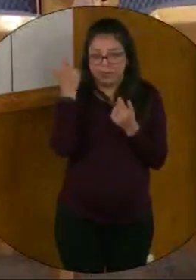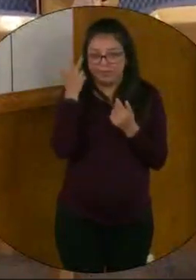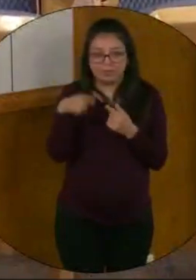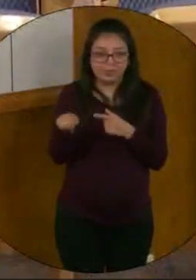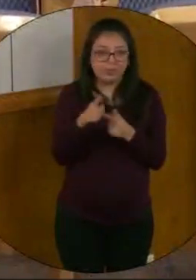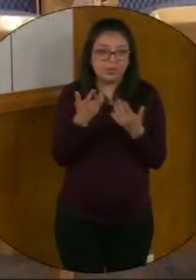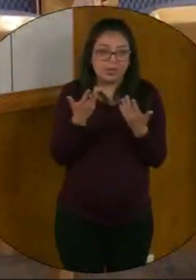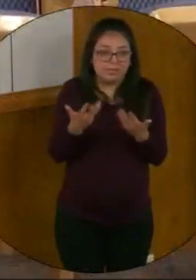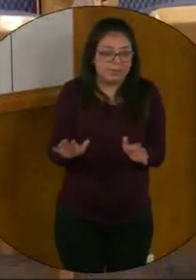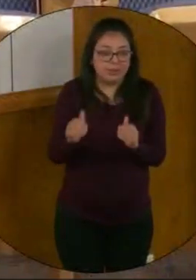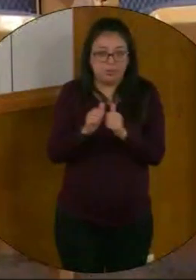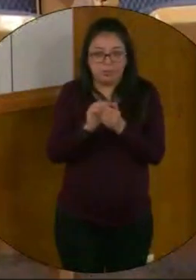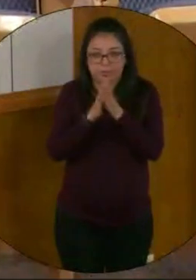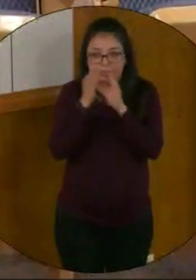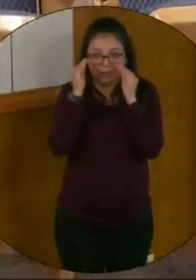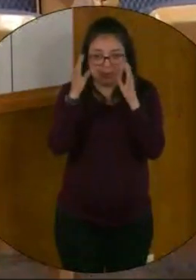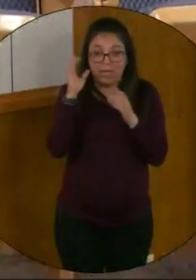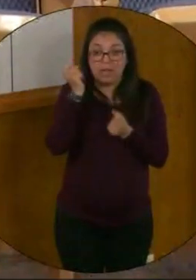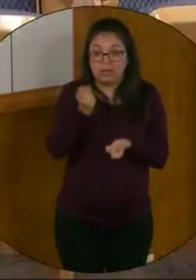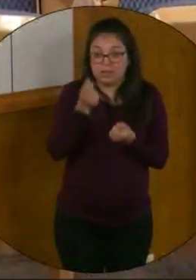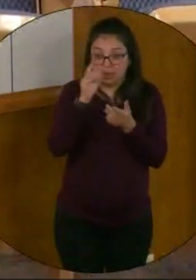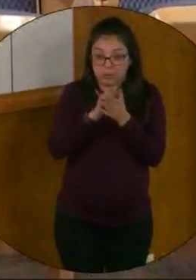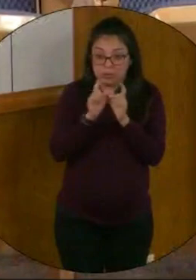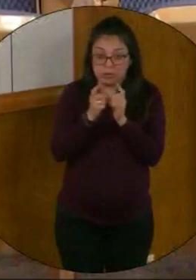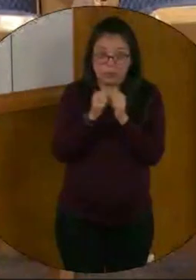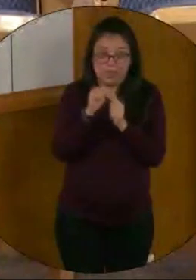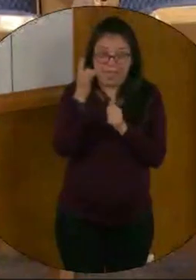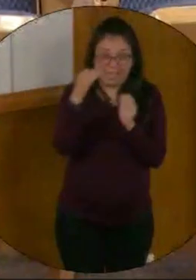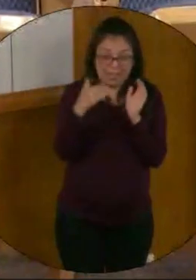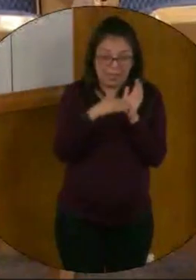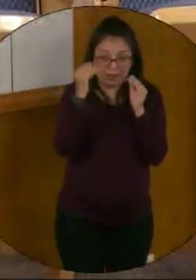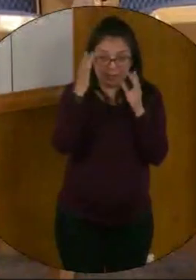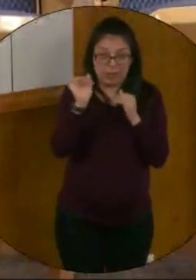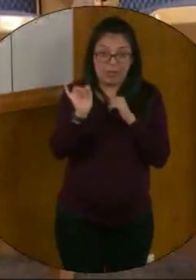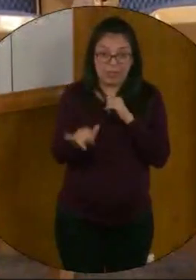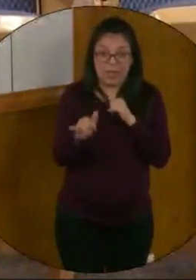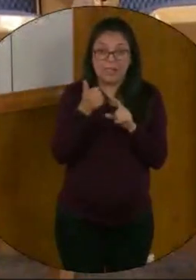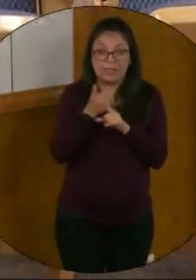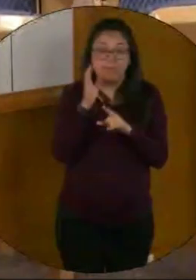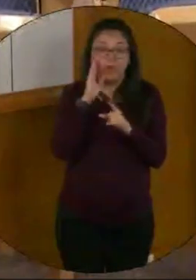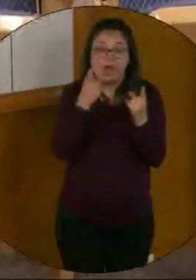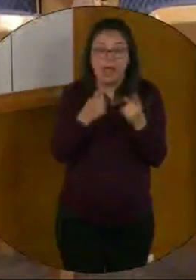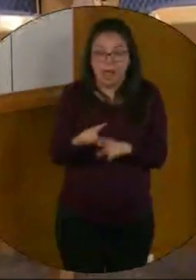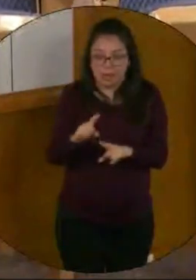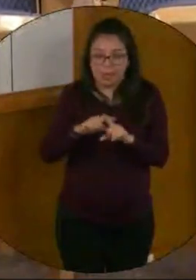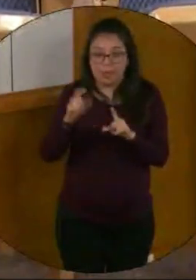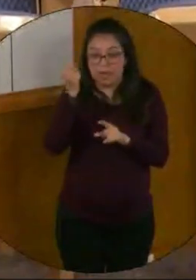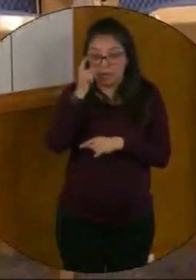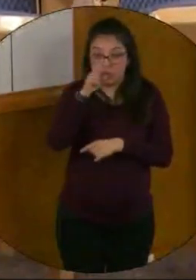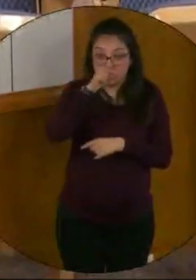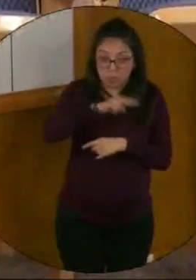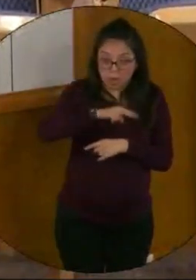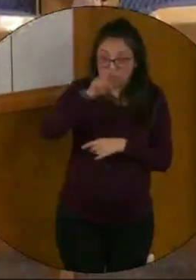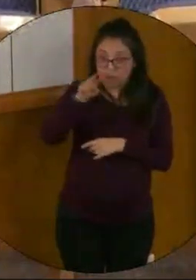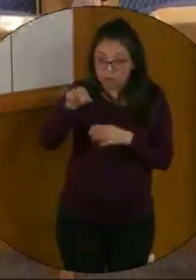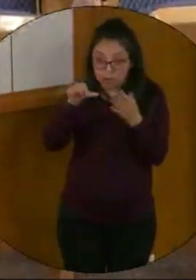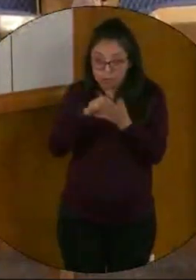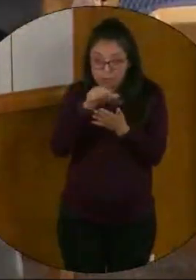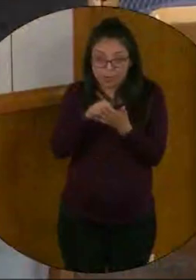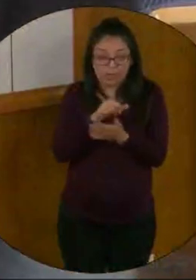being a teacher. And I get that in a district of over 18,000 teachers, that's going to happen. But 22 pages is